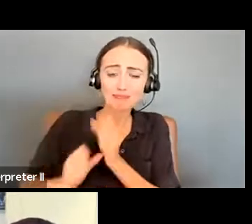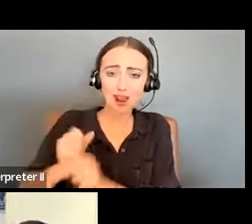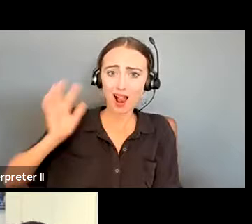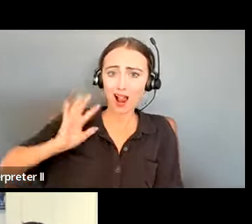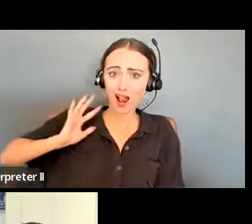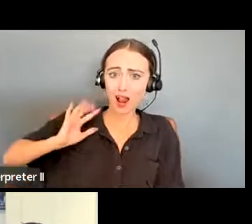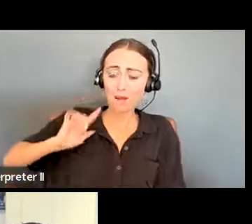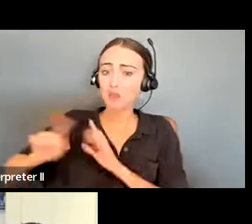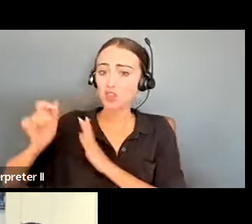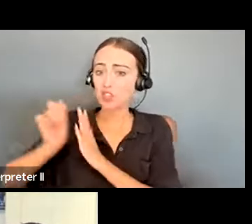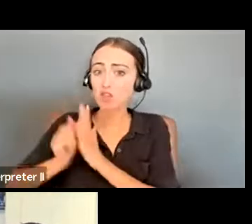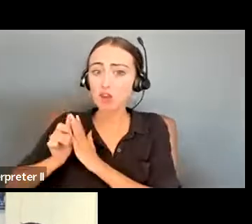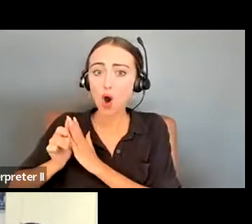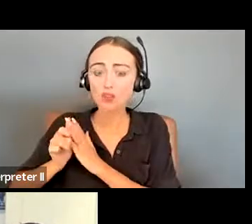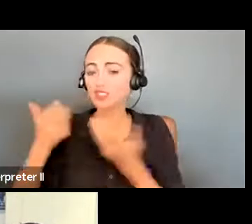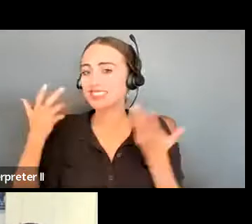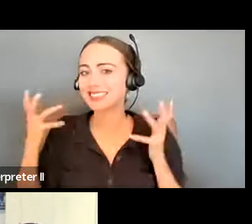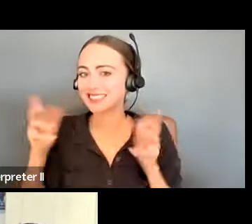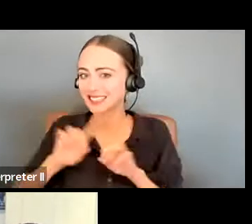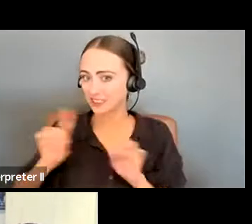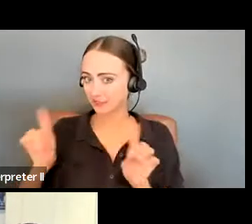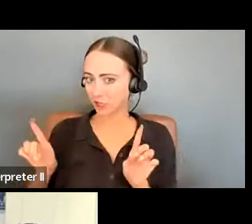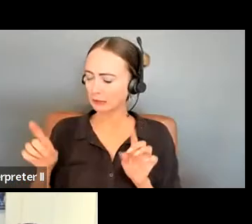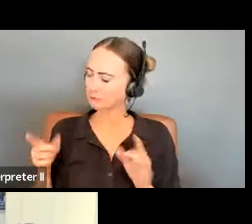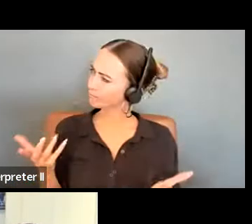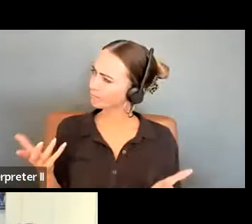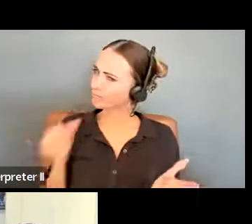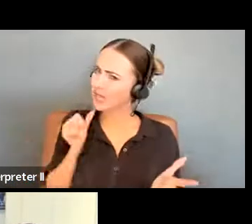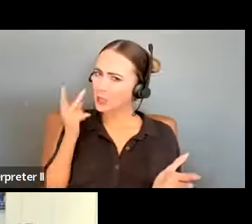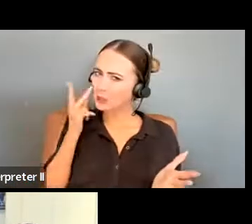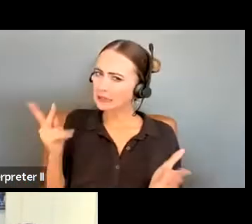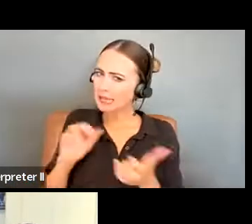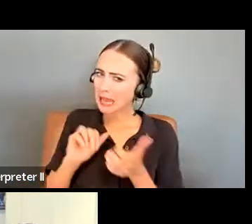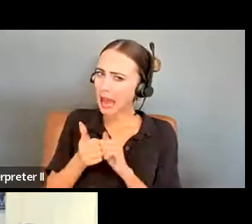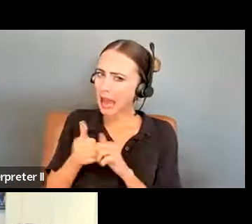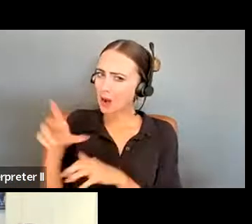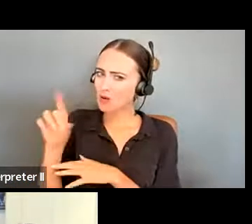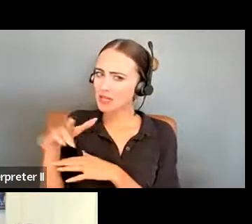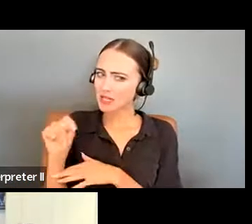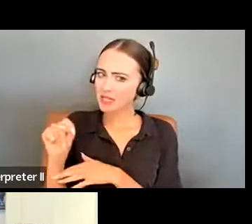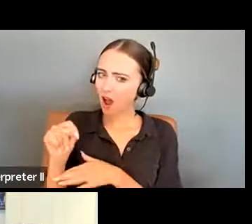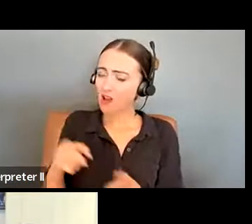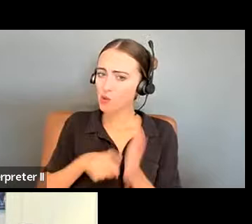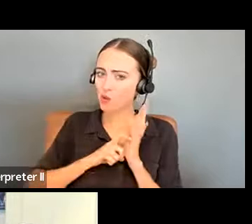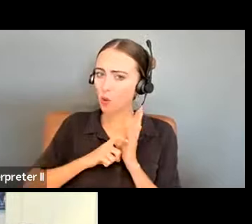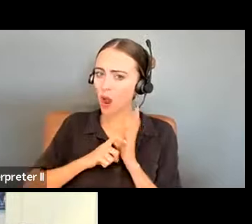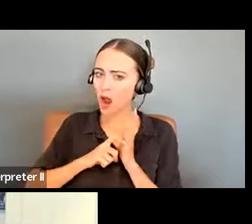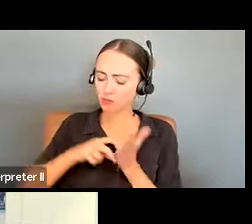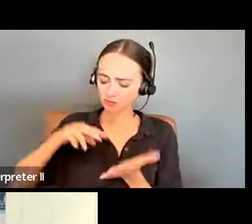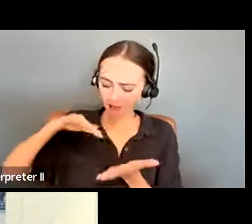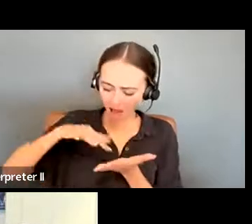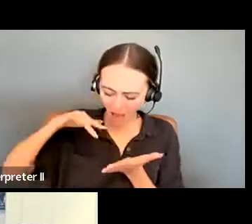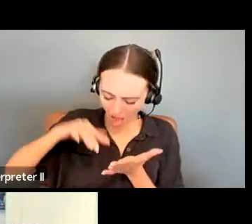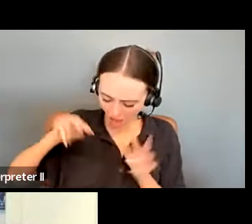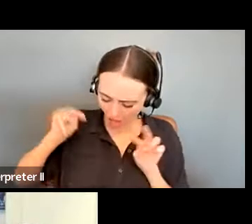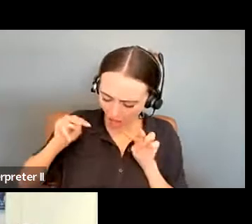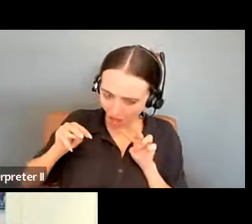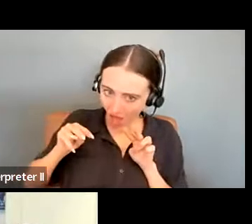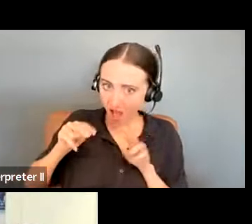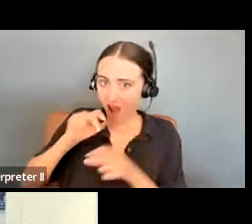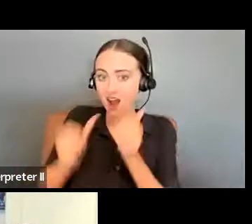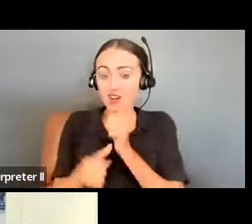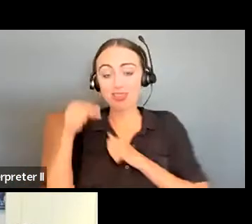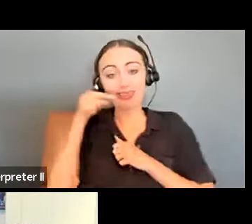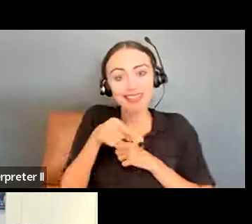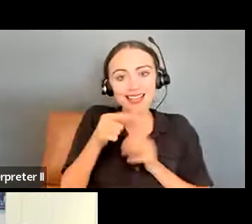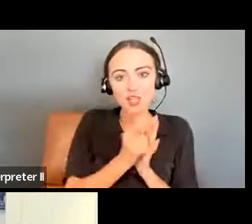was different. And so I'm not seeing how DDOT would be required to study something under this law based